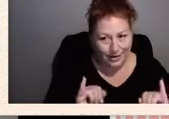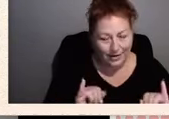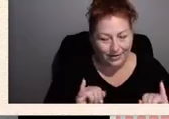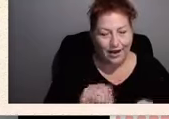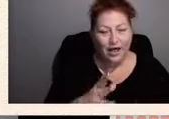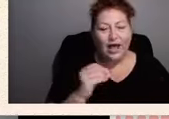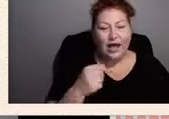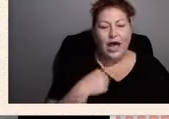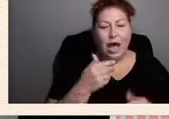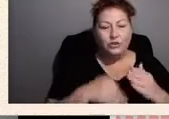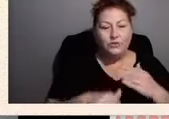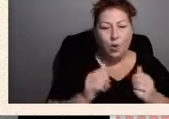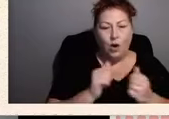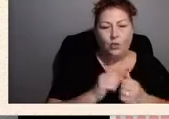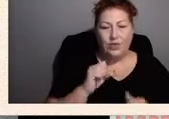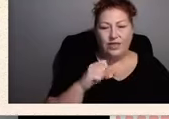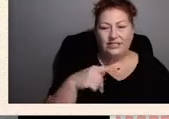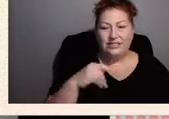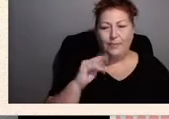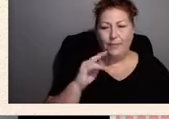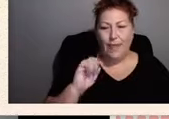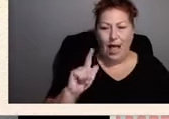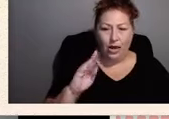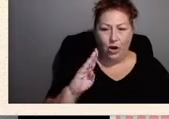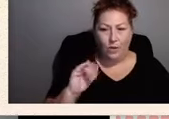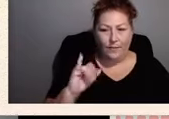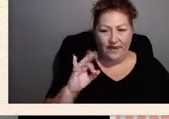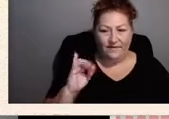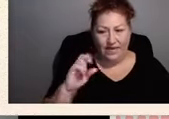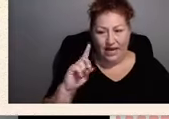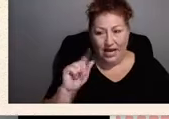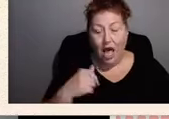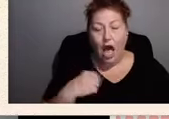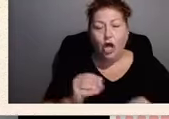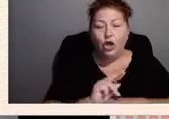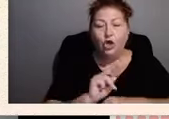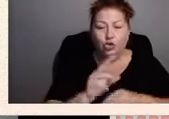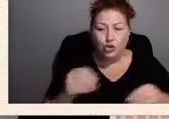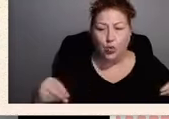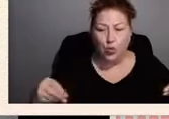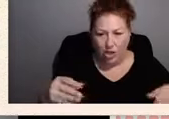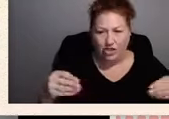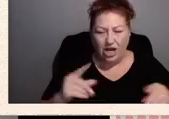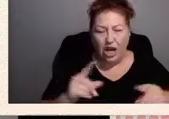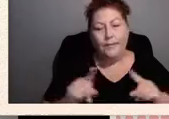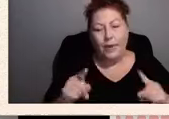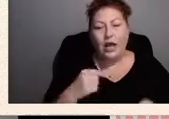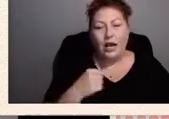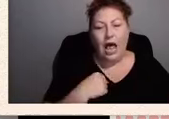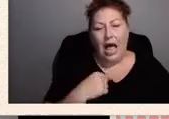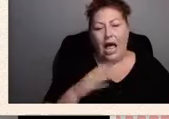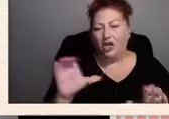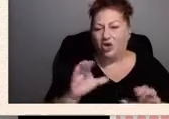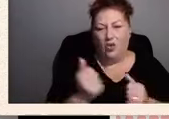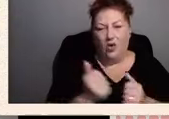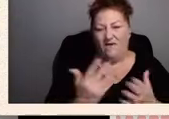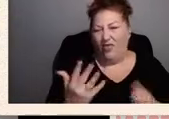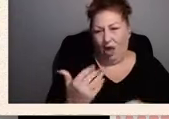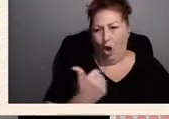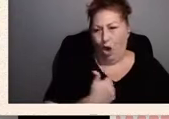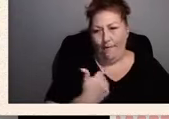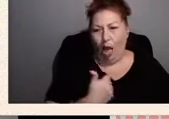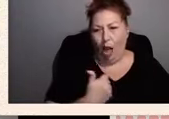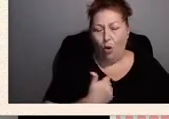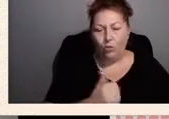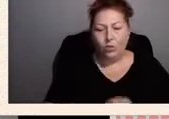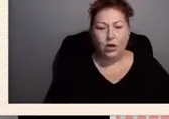spina bifida, and I use a wheelchair, but I do pretty much everything on my own. And so